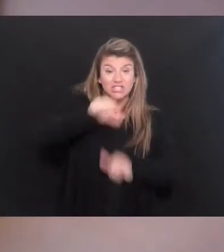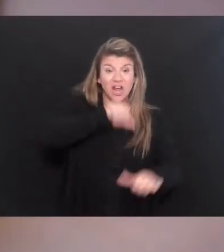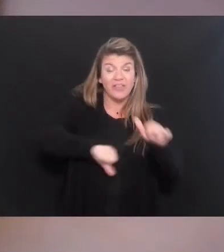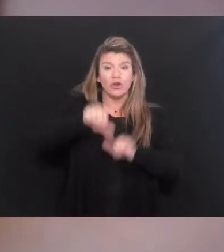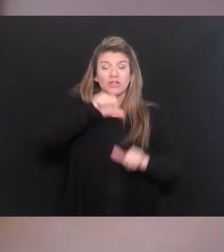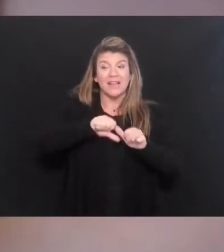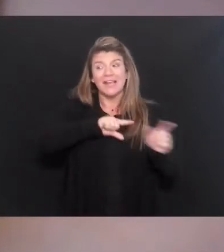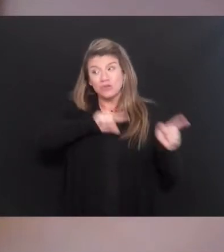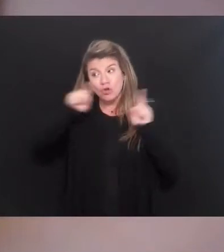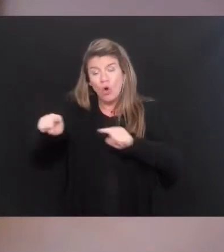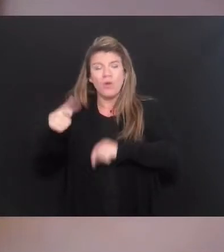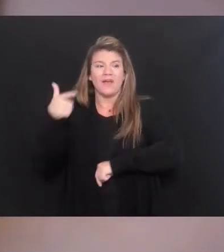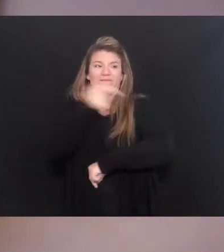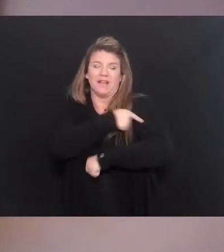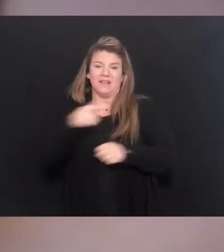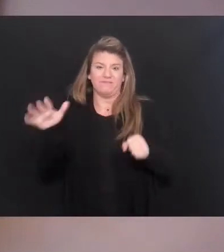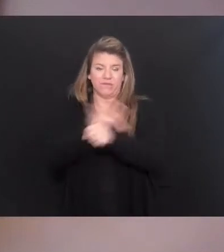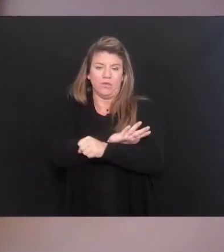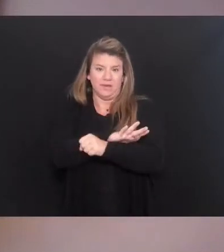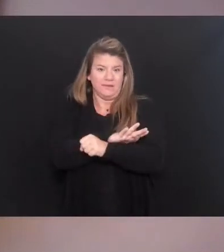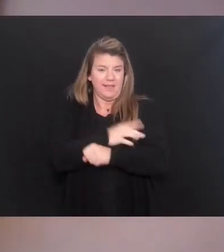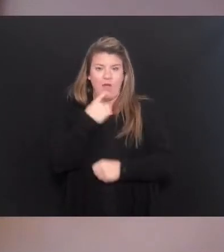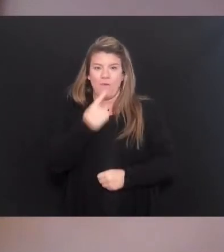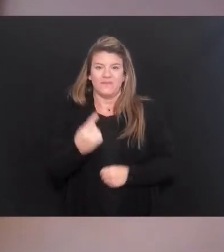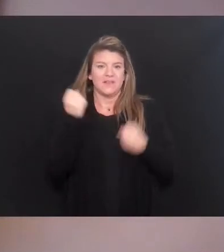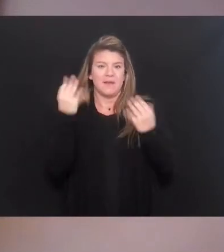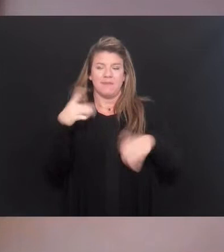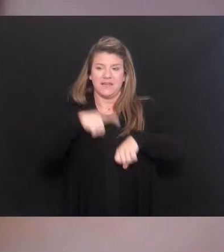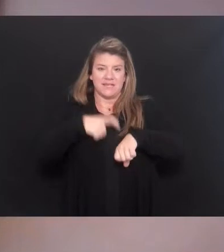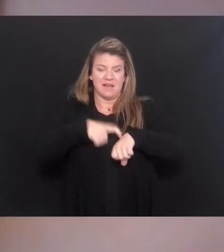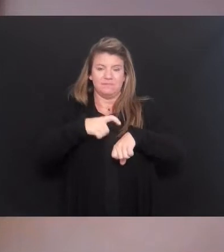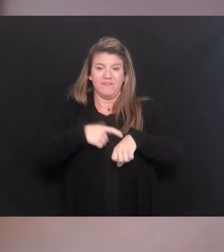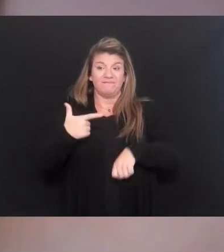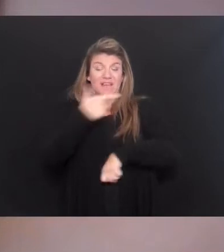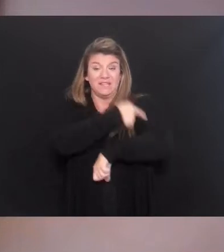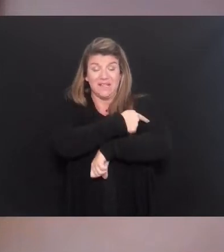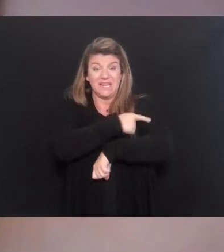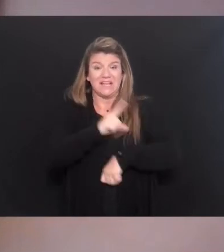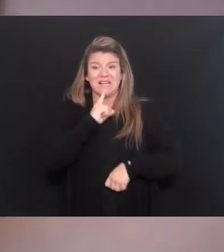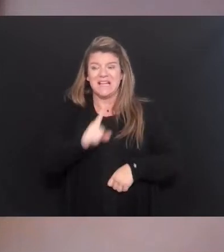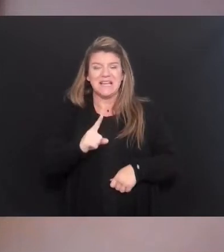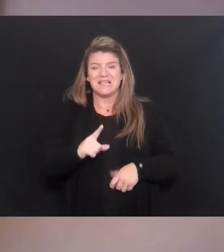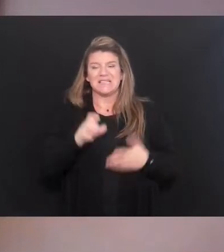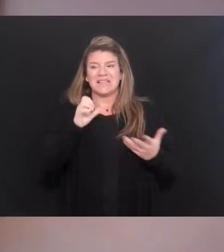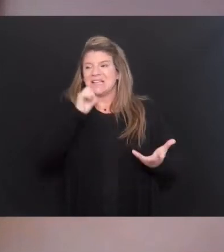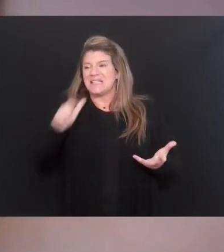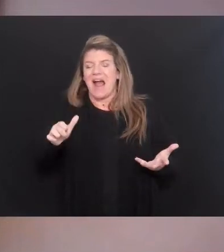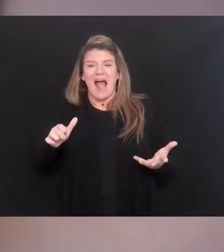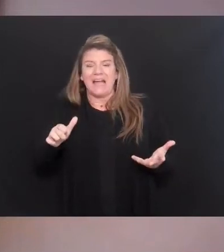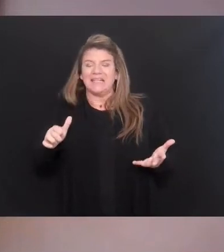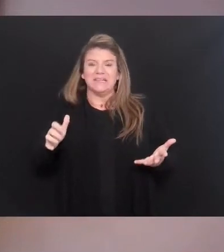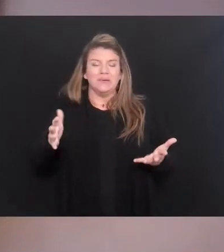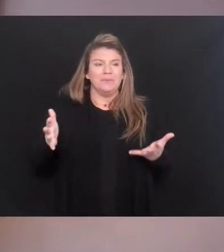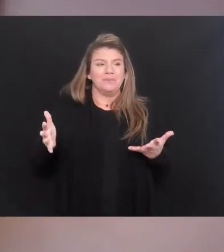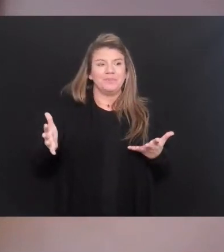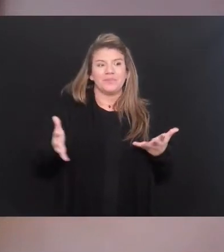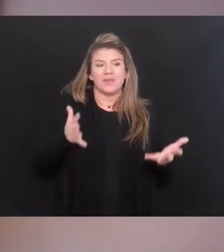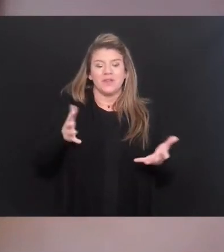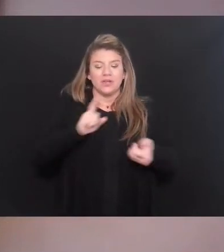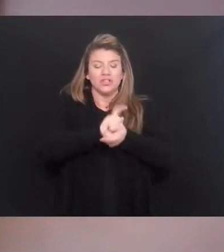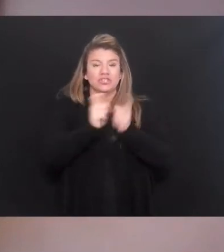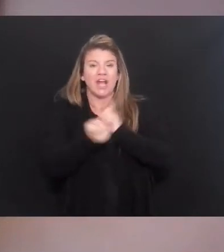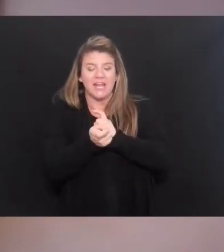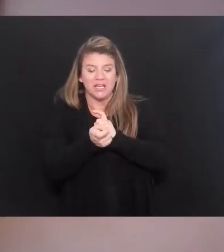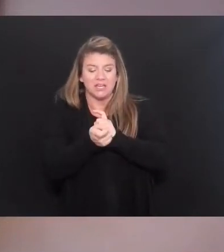fully vaccinated. And as we have said, getting vaccinated today will not remove the surge that we're having,